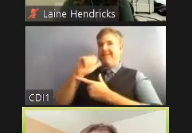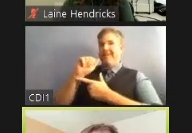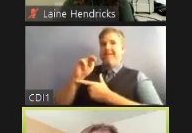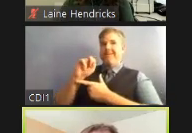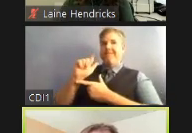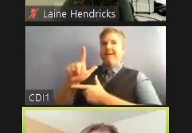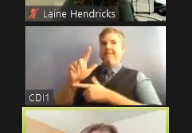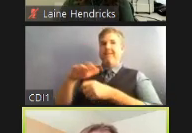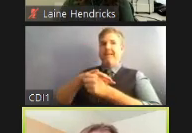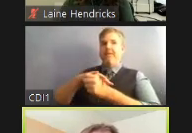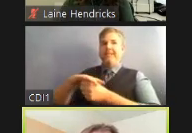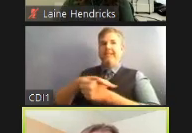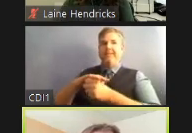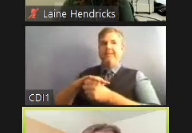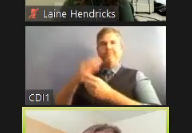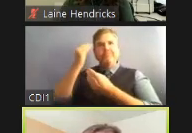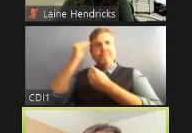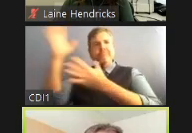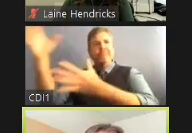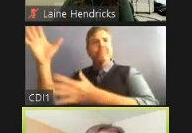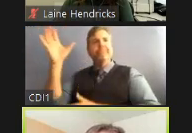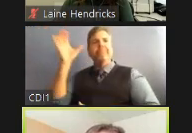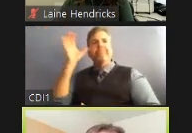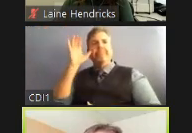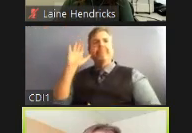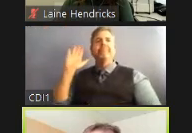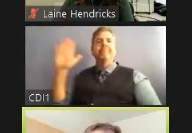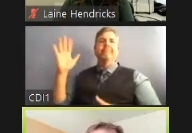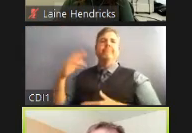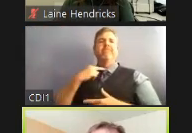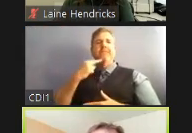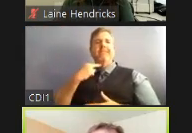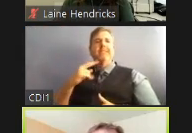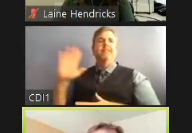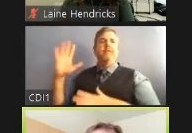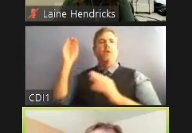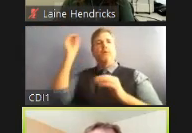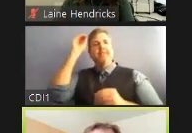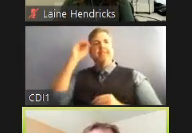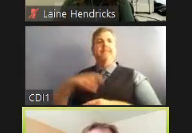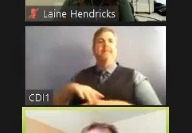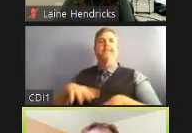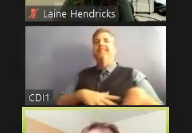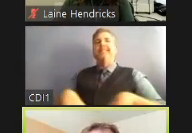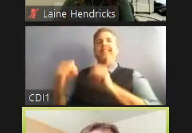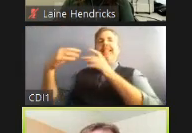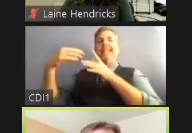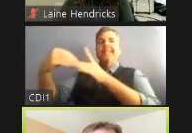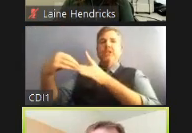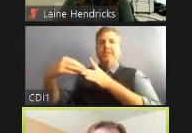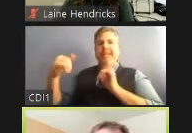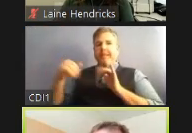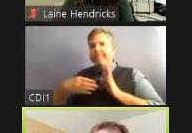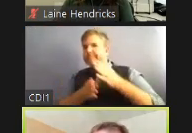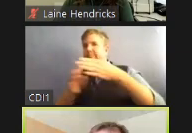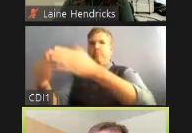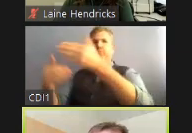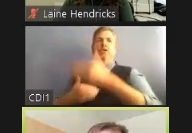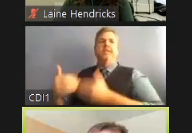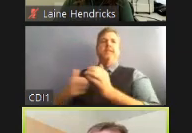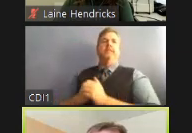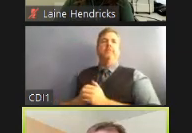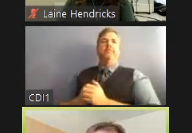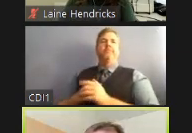who are embedded in that community are taking leadership and guiding the process. And we are working on health education and